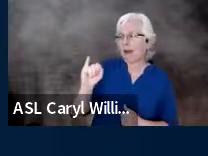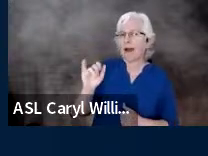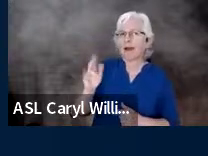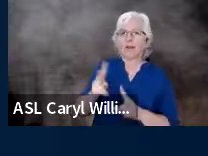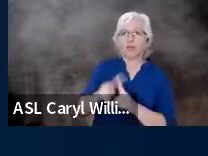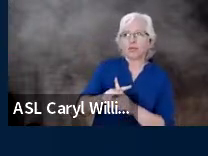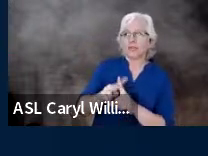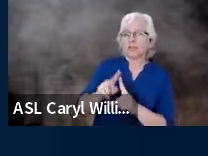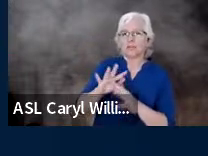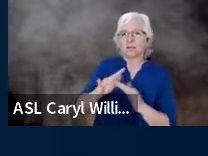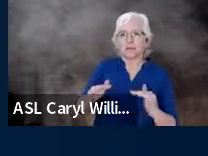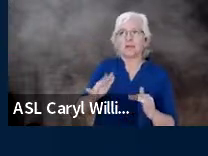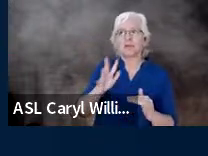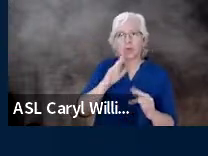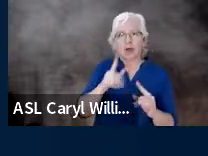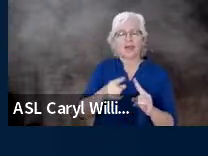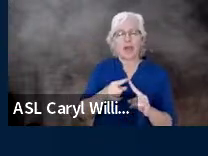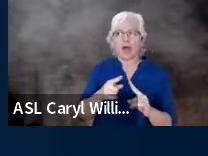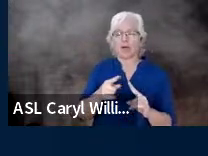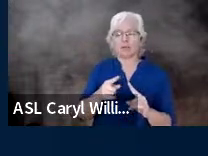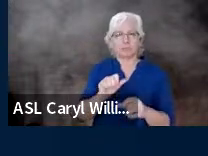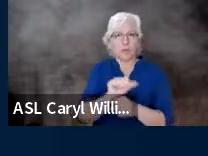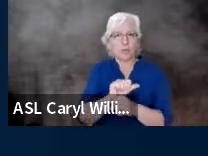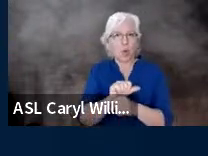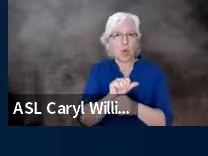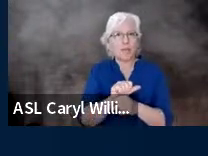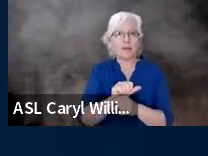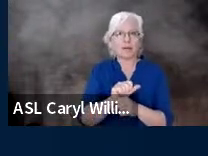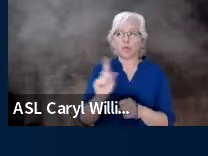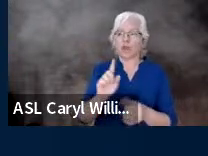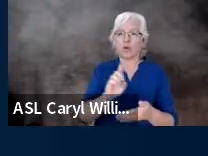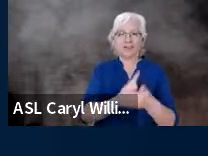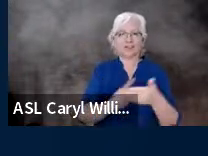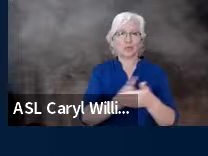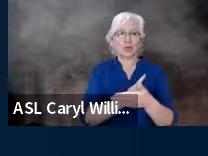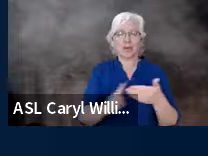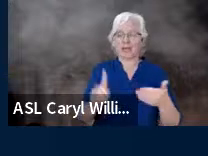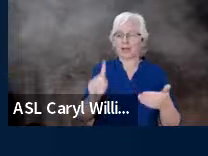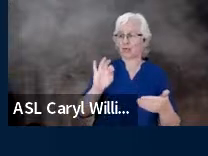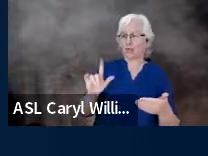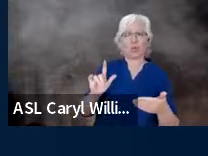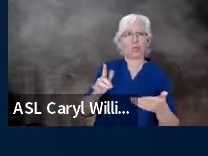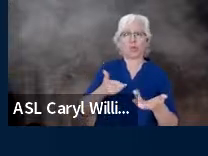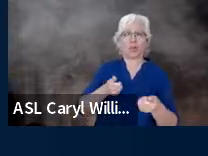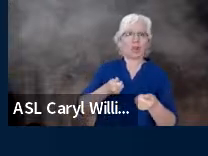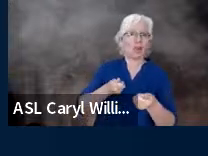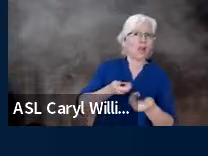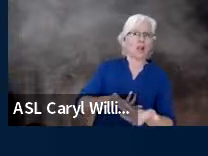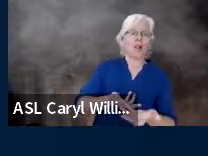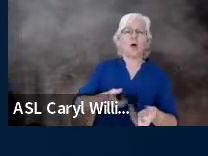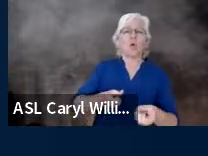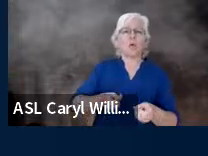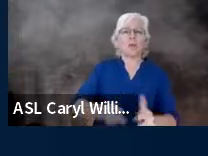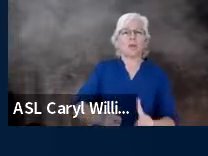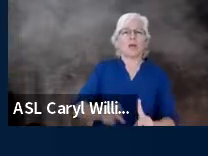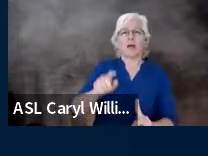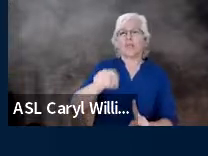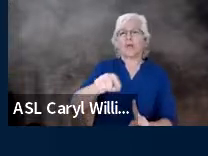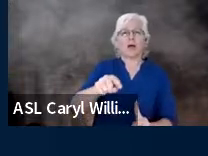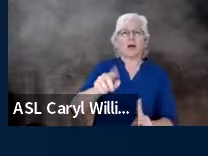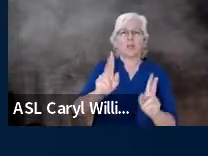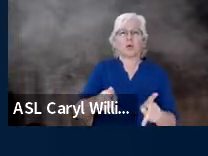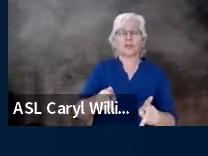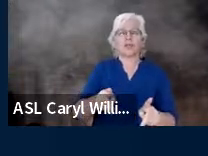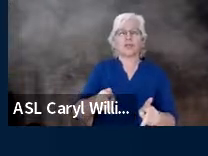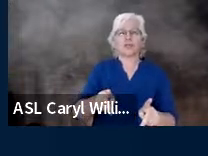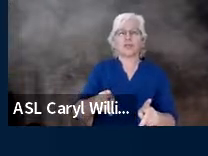those areas like employment, where, a discriminatory AI tool could lead a person with a disability to unfairly being screened